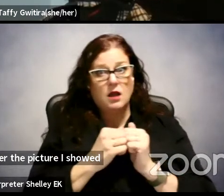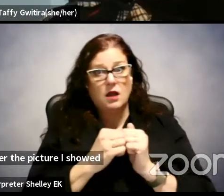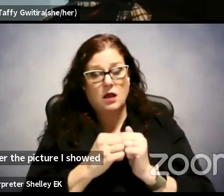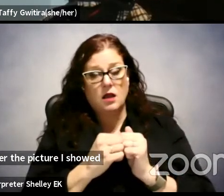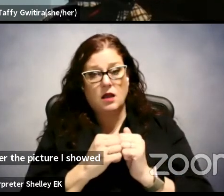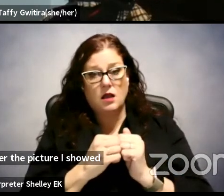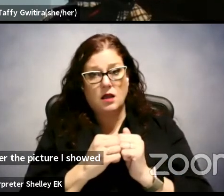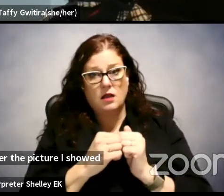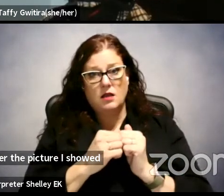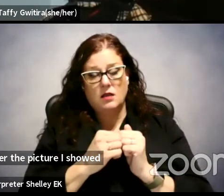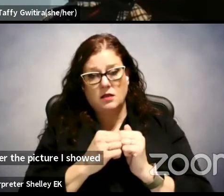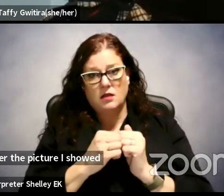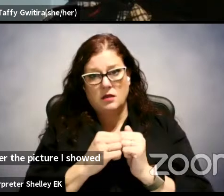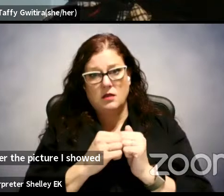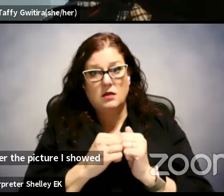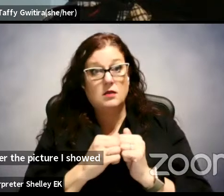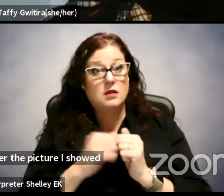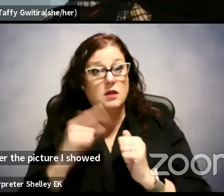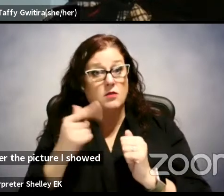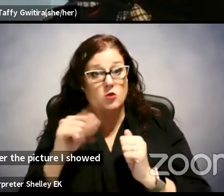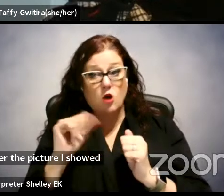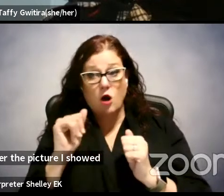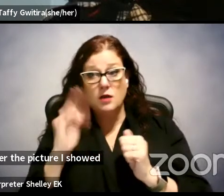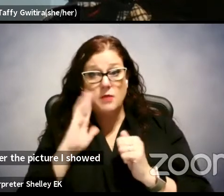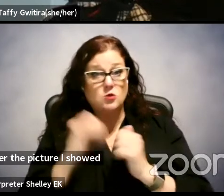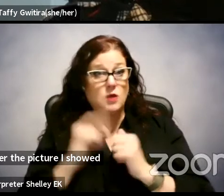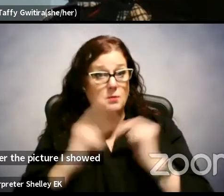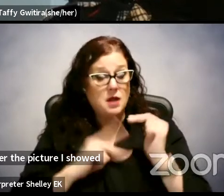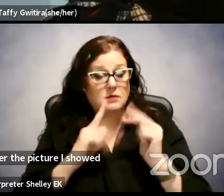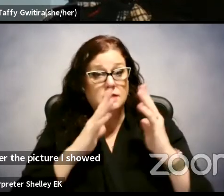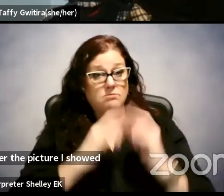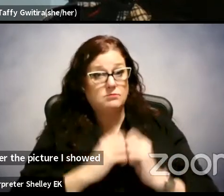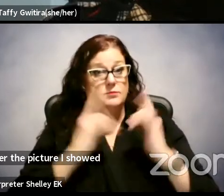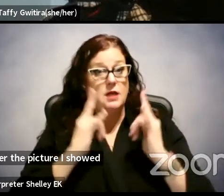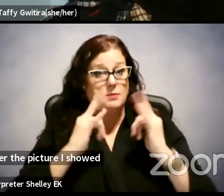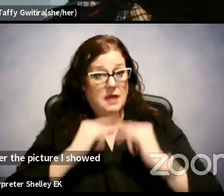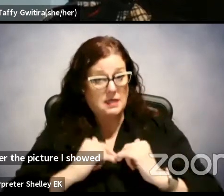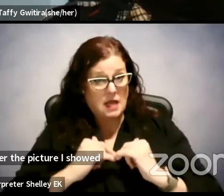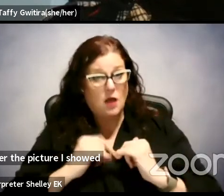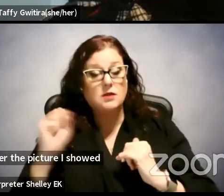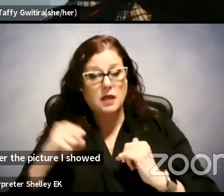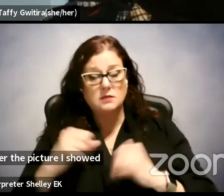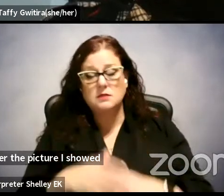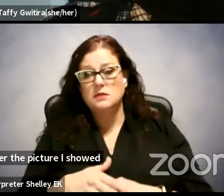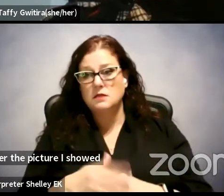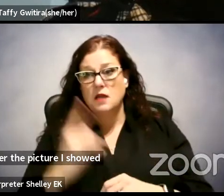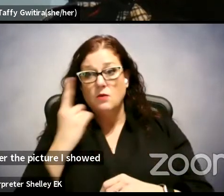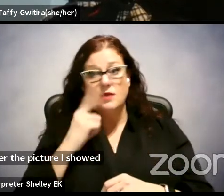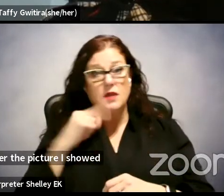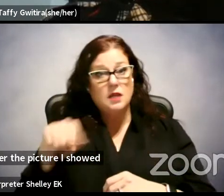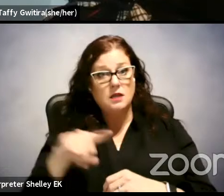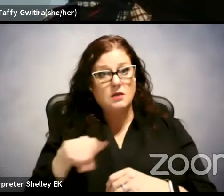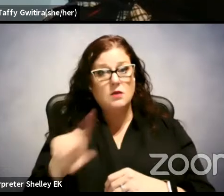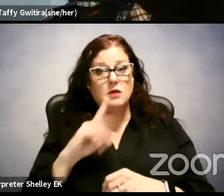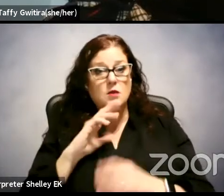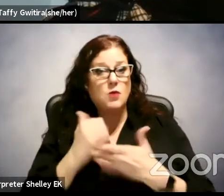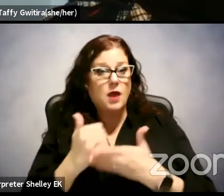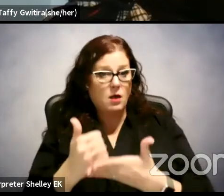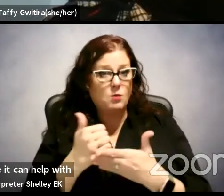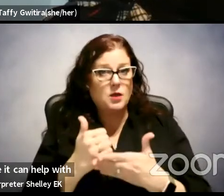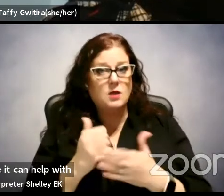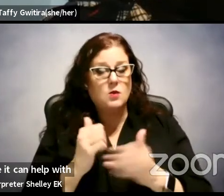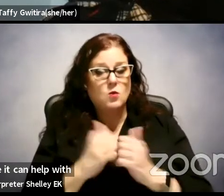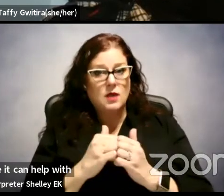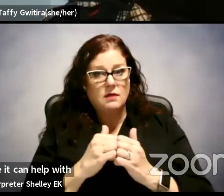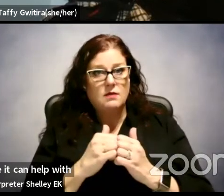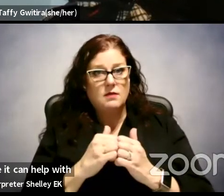you can, the garden beds you can build and kind of take down, the wooden ones? Yeah, yep. I would say use those because it can help with like